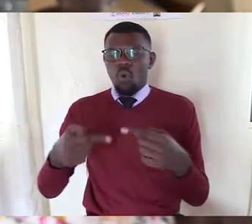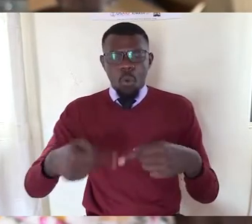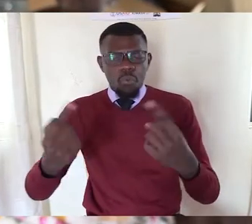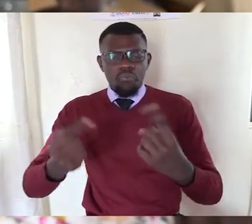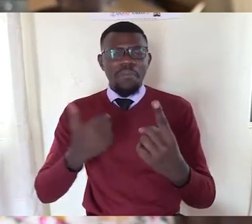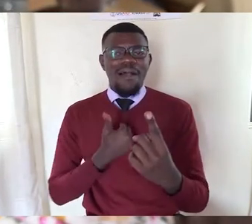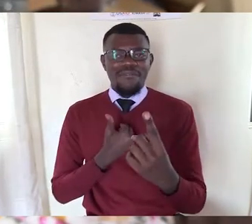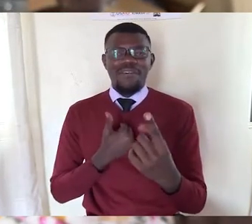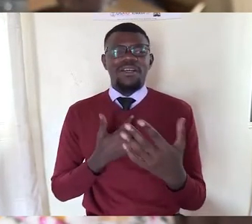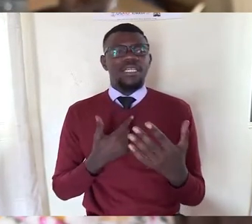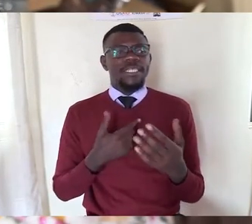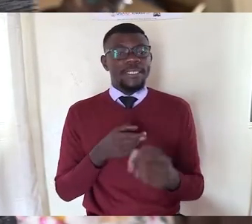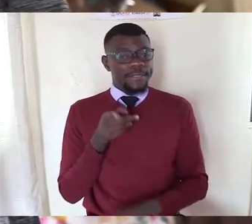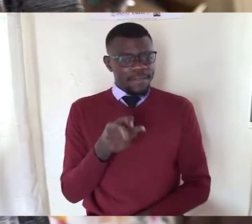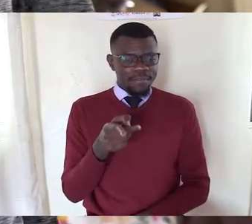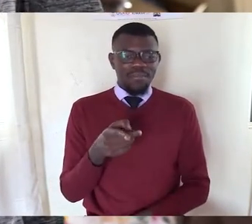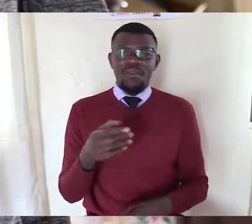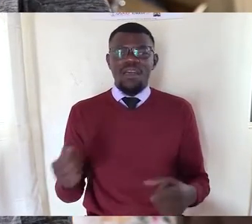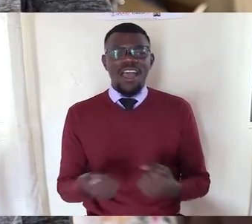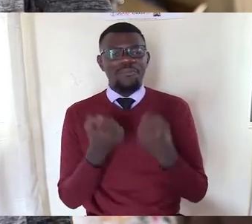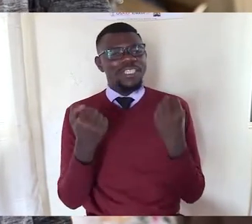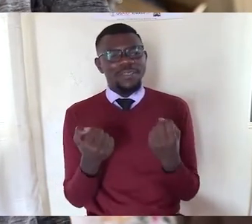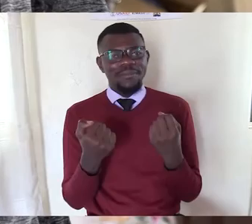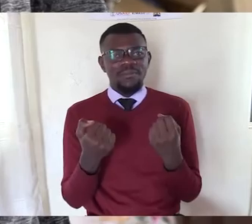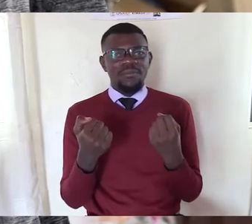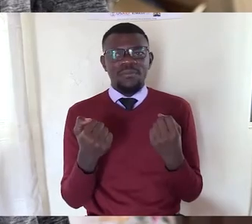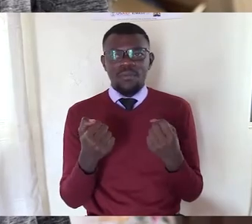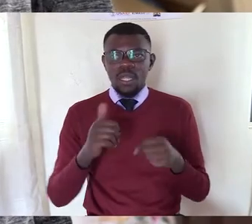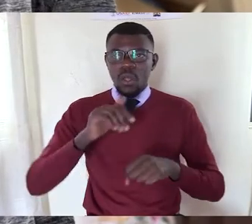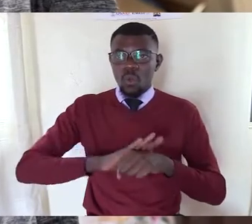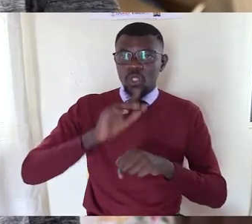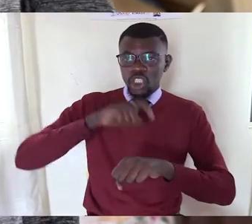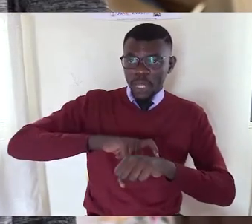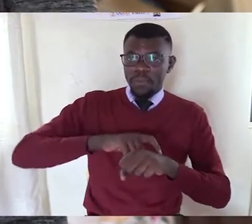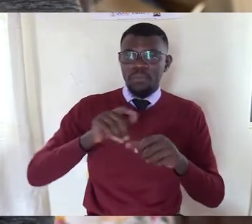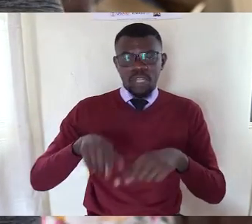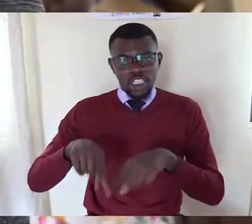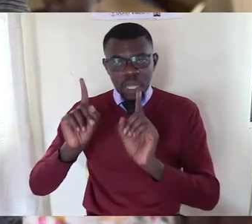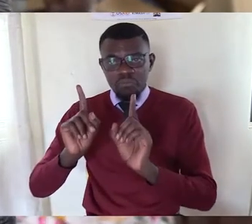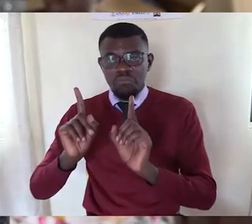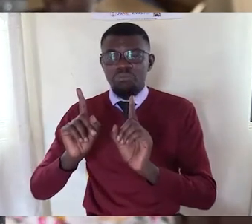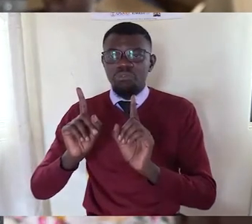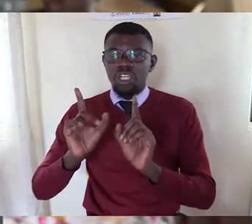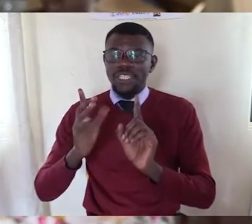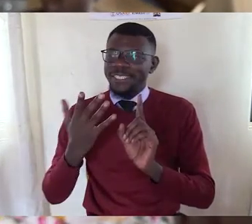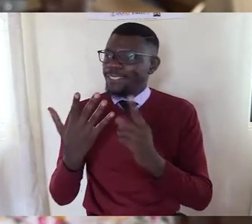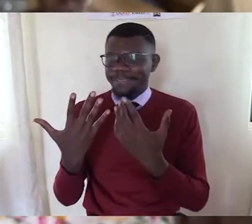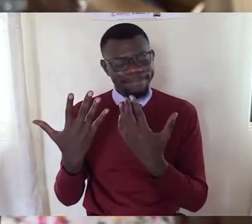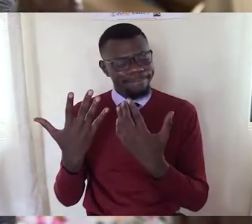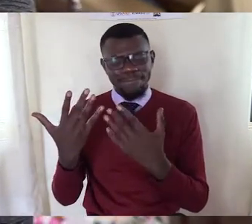across. So that is when they got a good time to also be able to do what they did